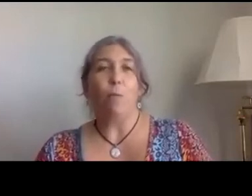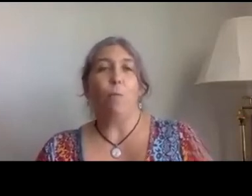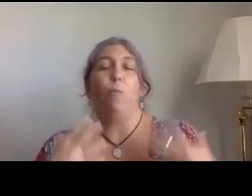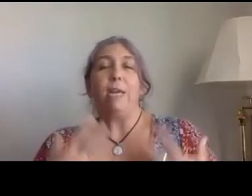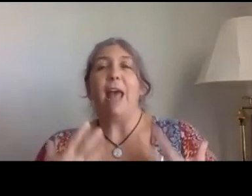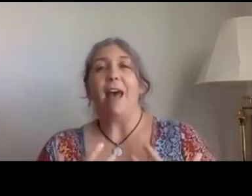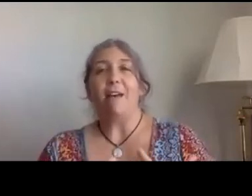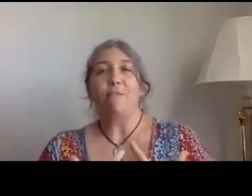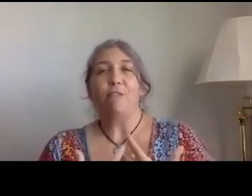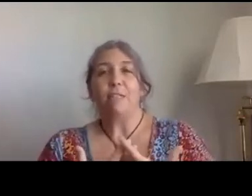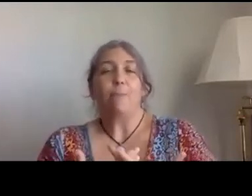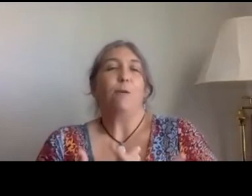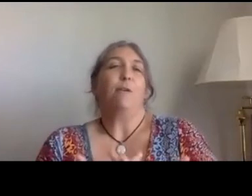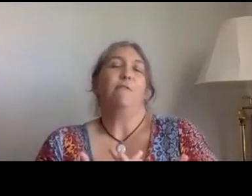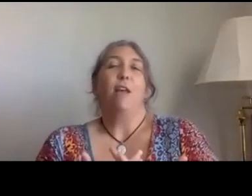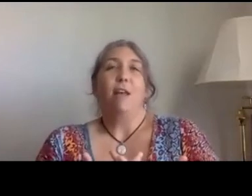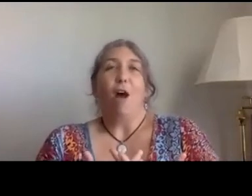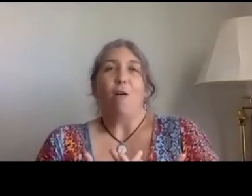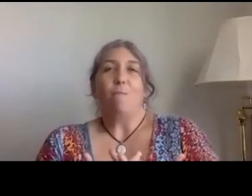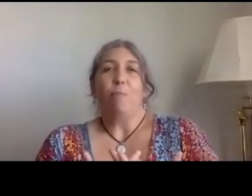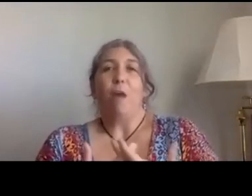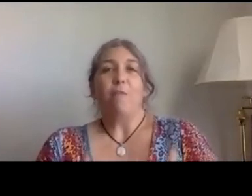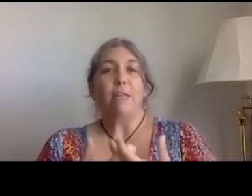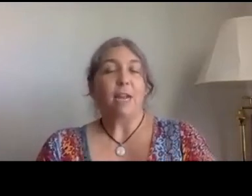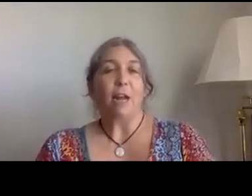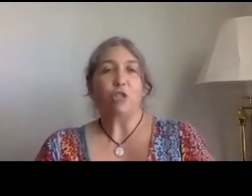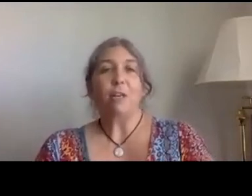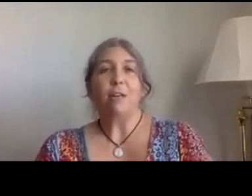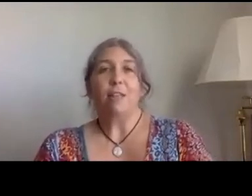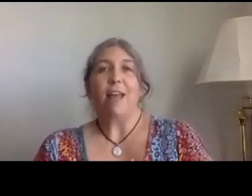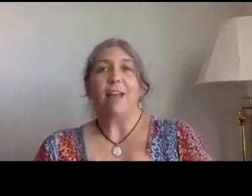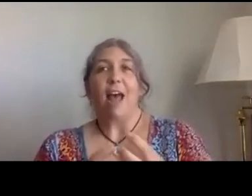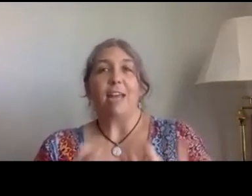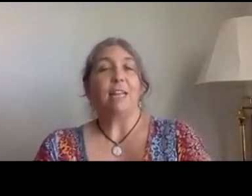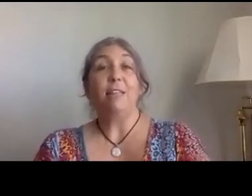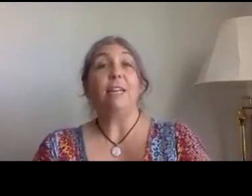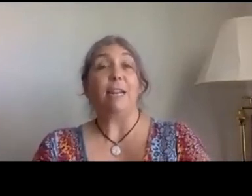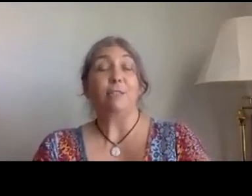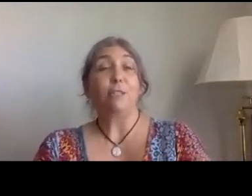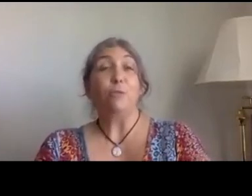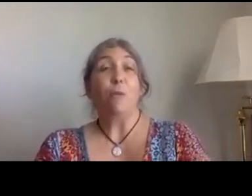that we have the type of love and connection that